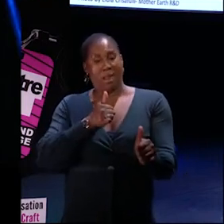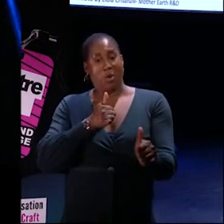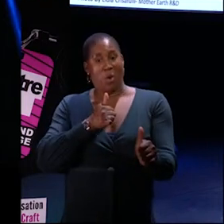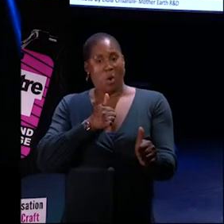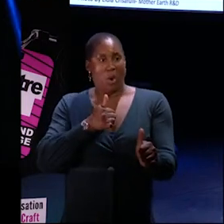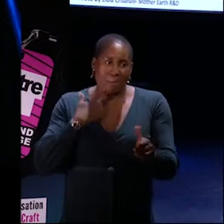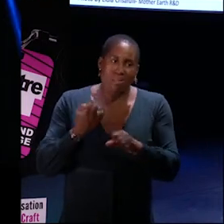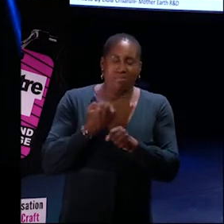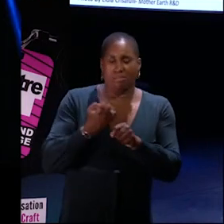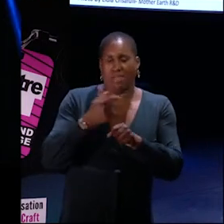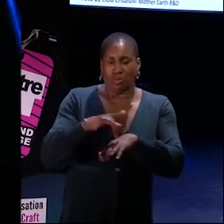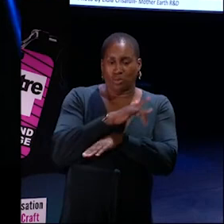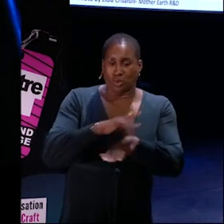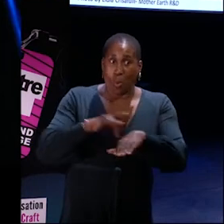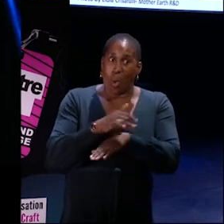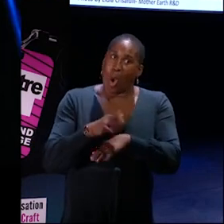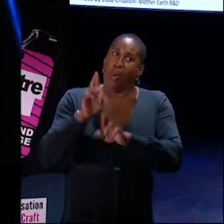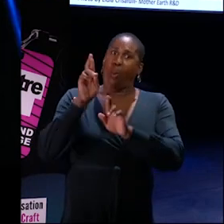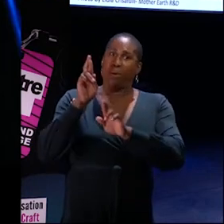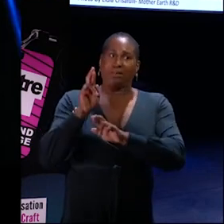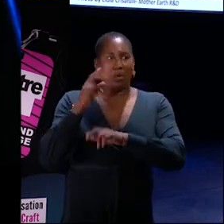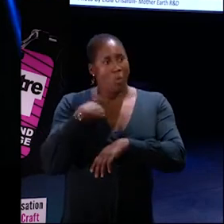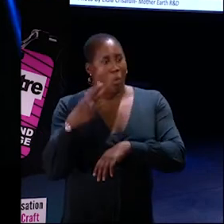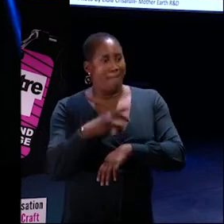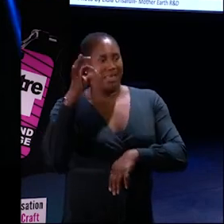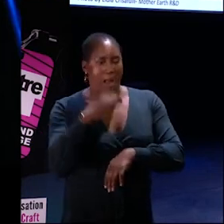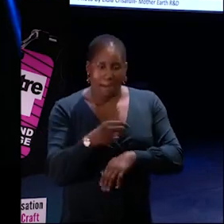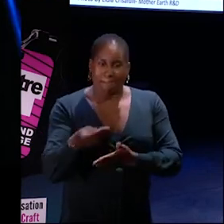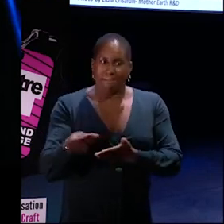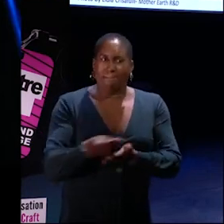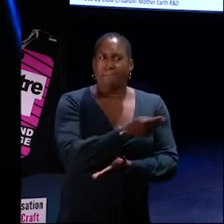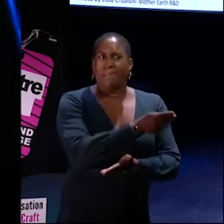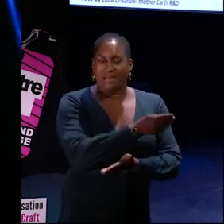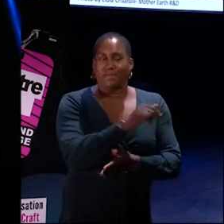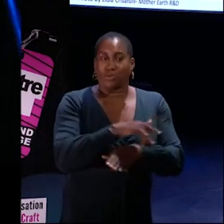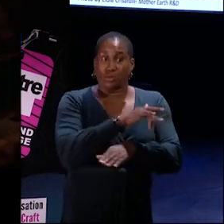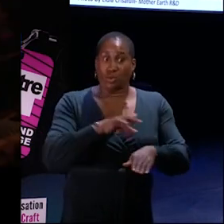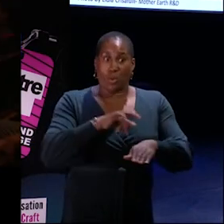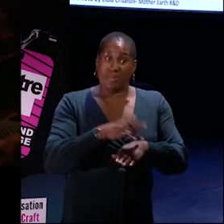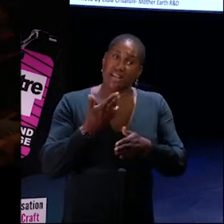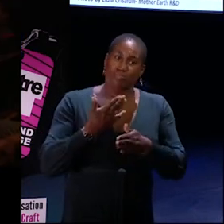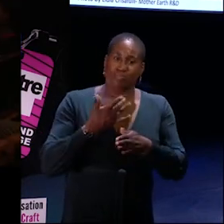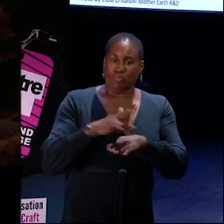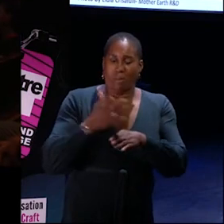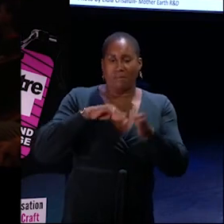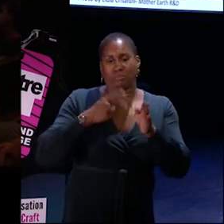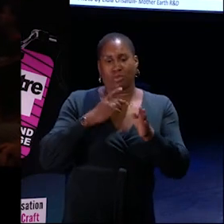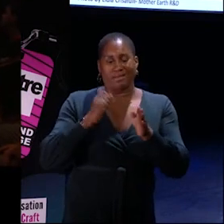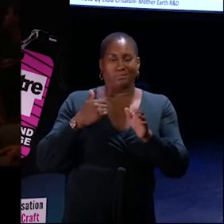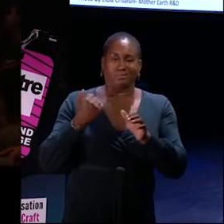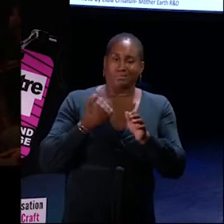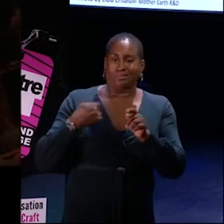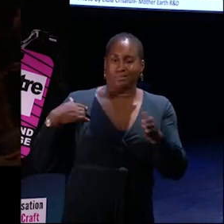show lasting this long, from my experience, is really rare. So we can do better from the